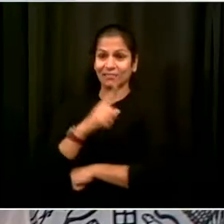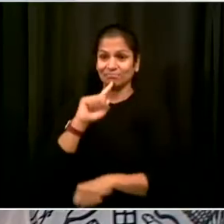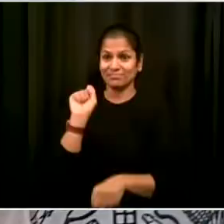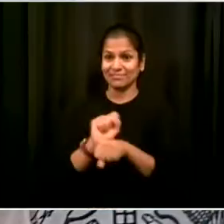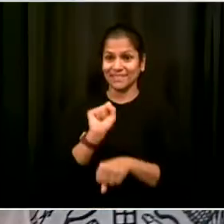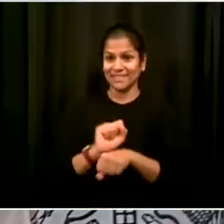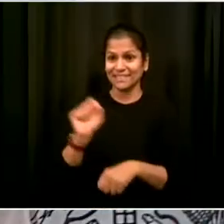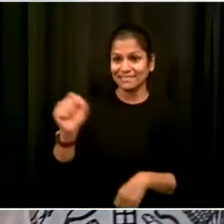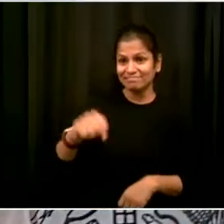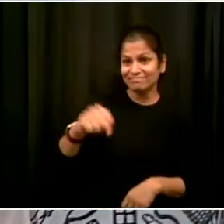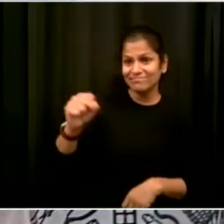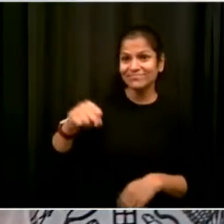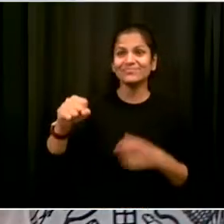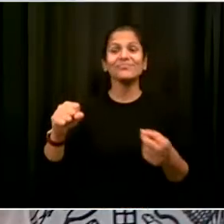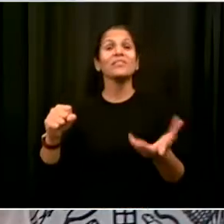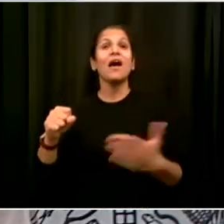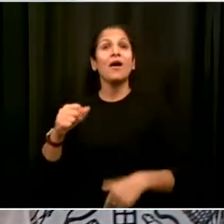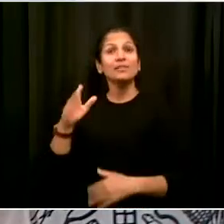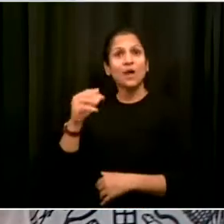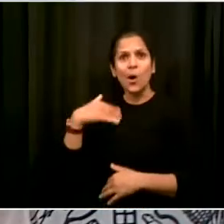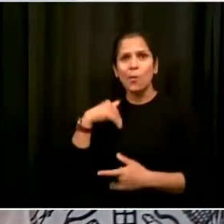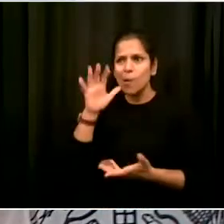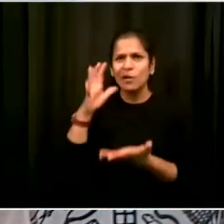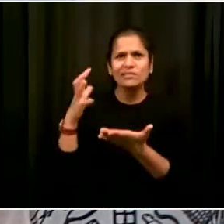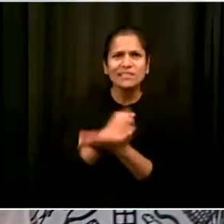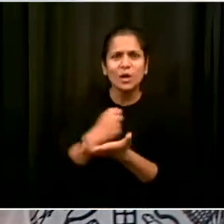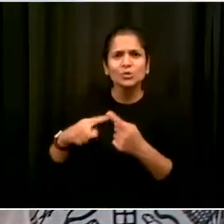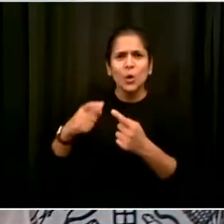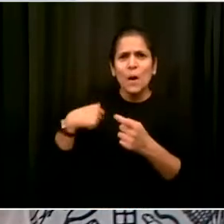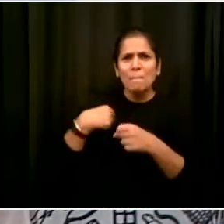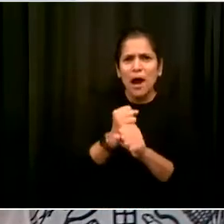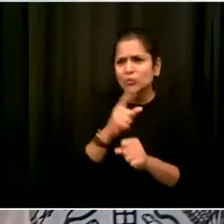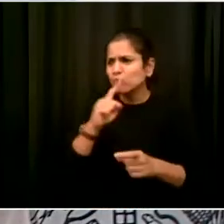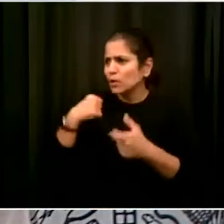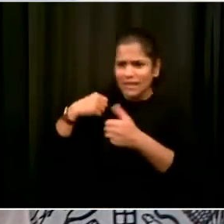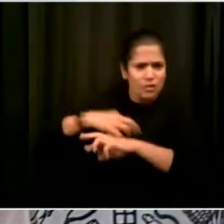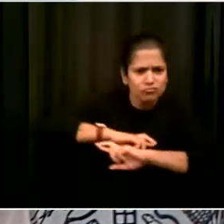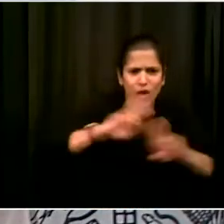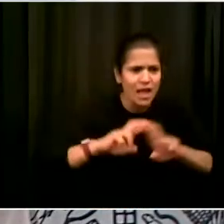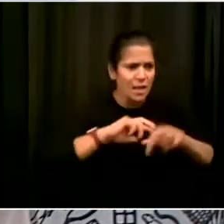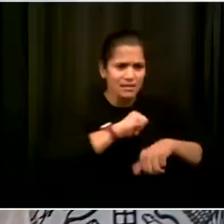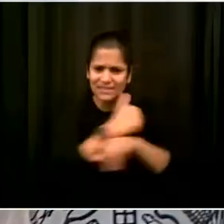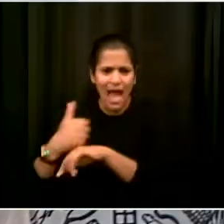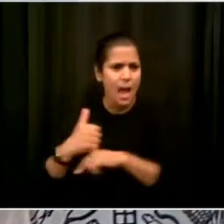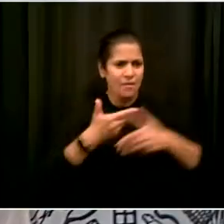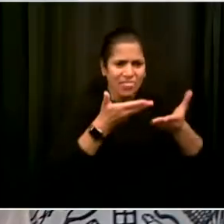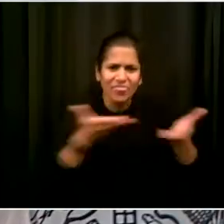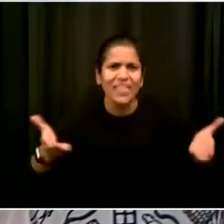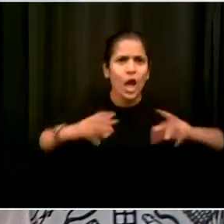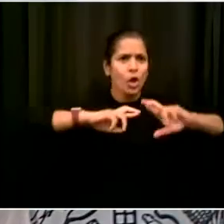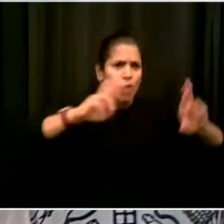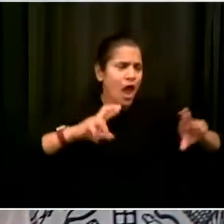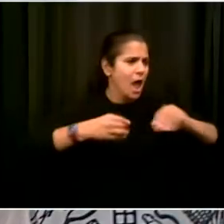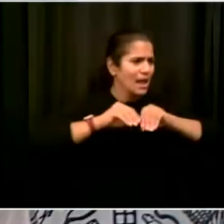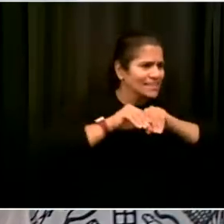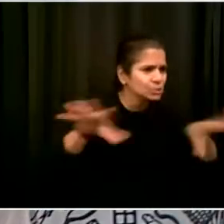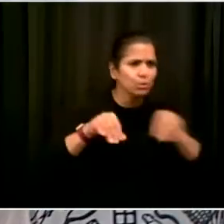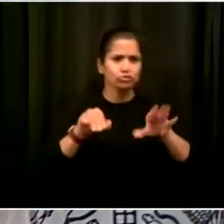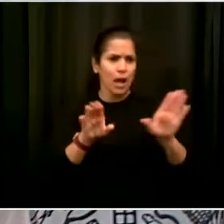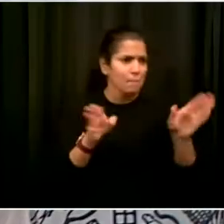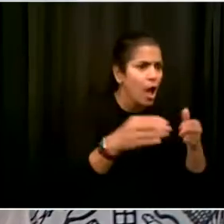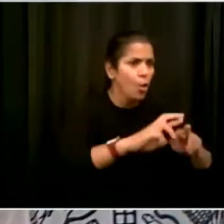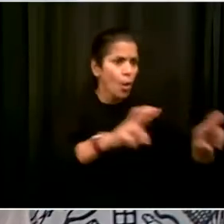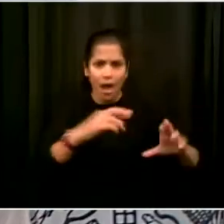every resource of the city of New York to get the vaccine to people who need it most and to get that done quickly, effectively, efficiently.